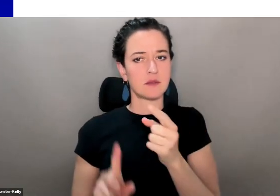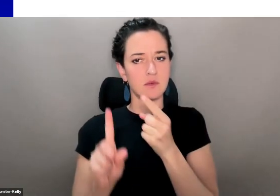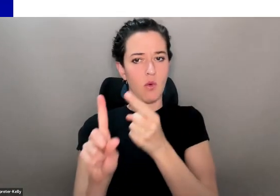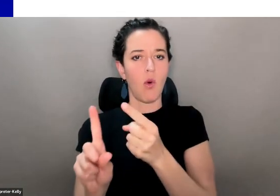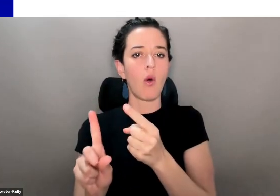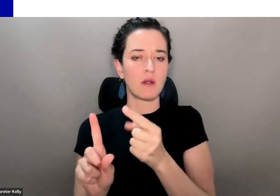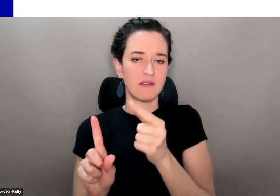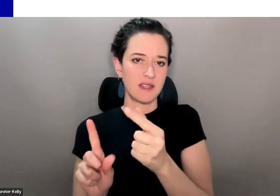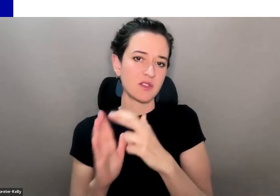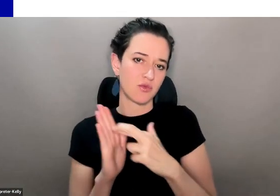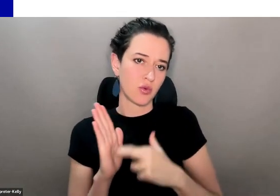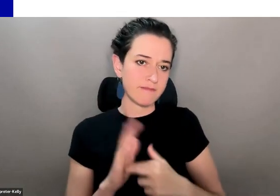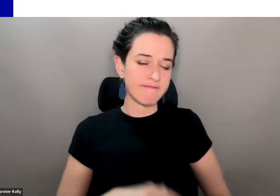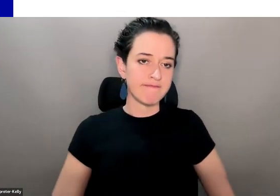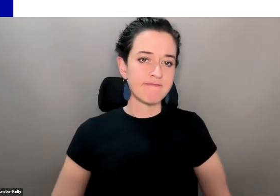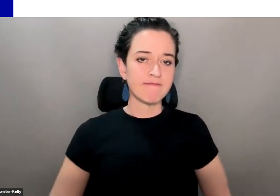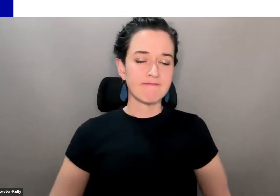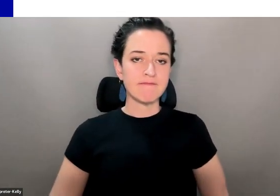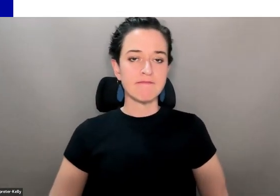please.